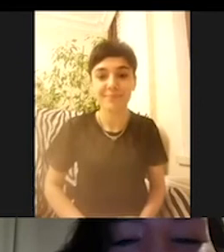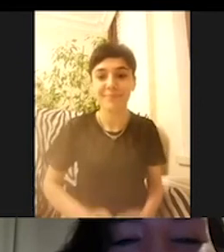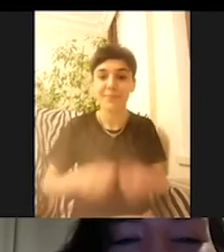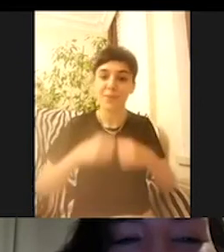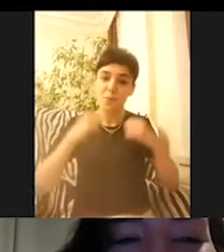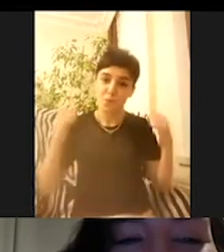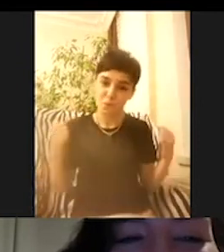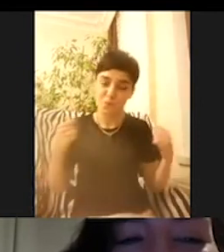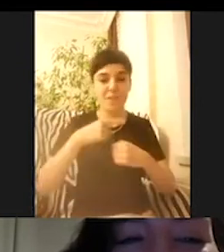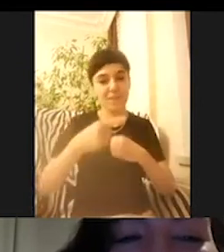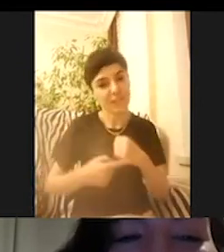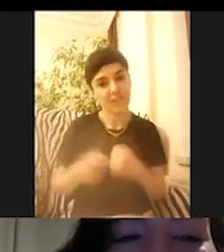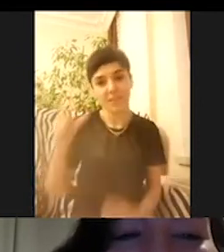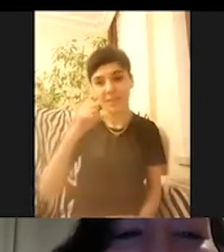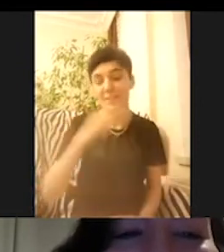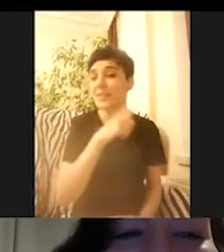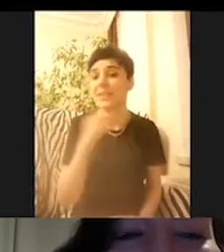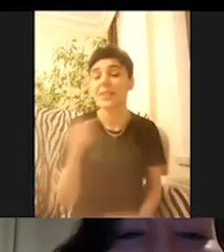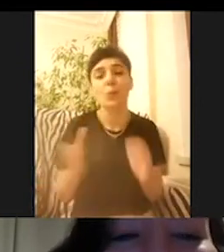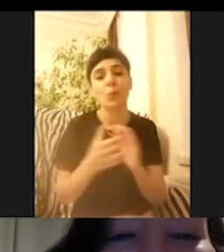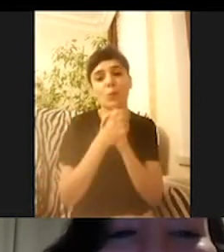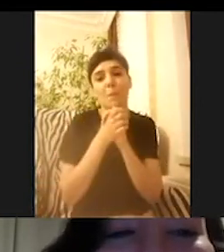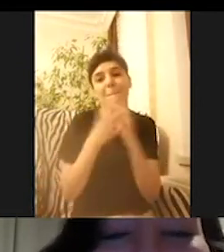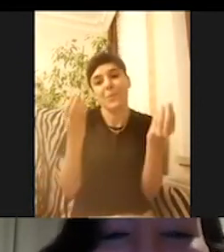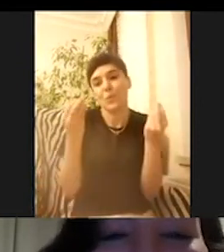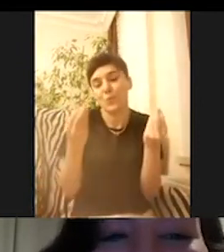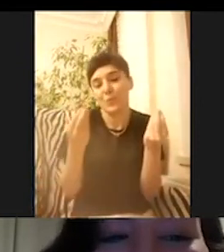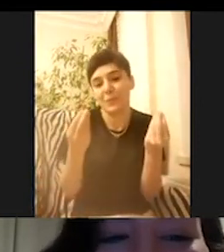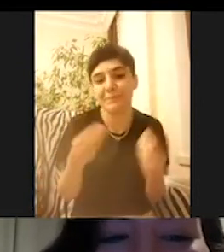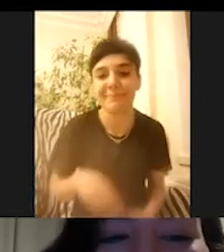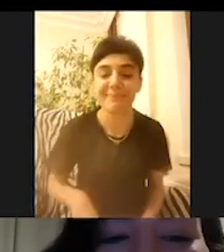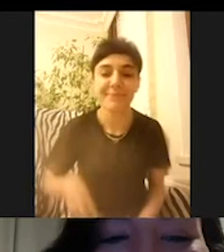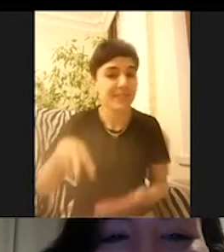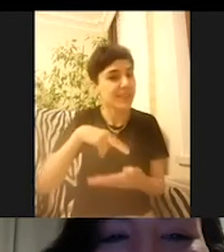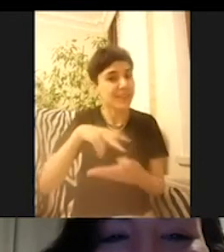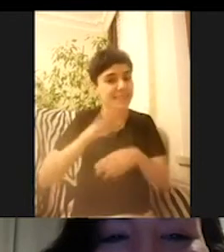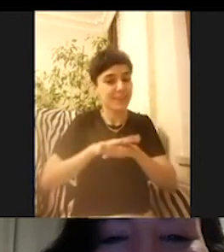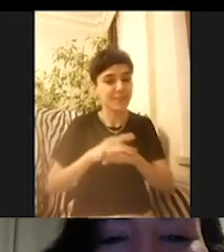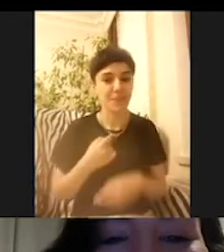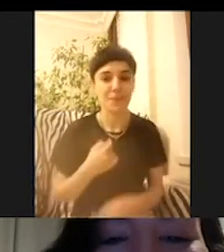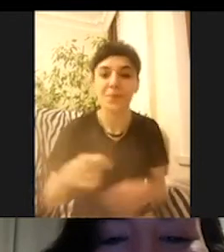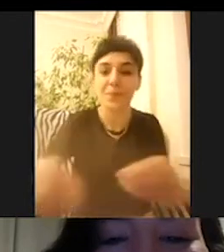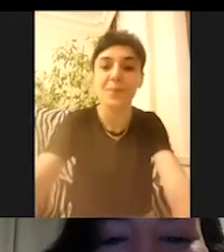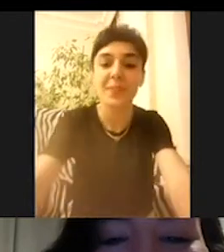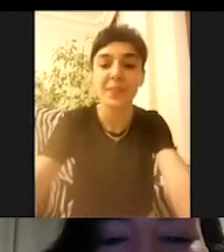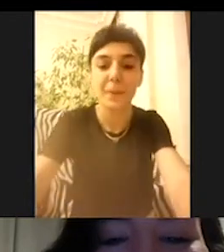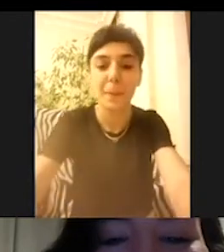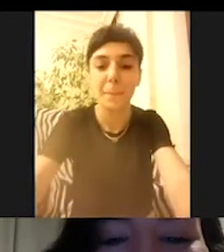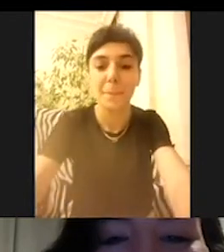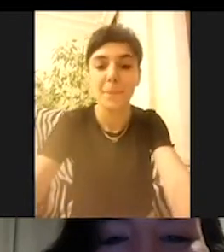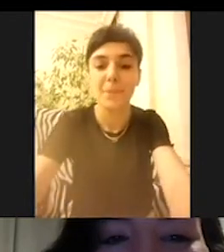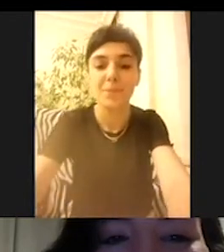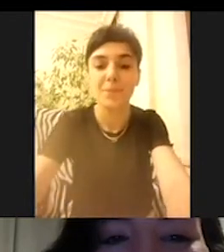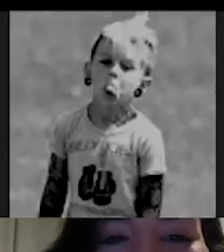dance. Let's dance. Take it away. And thank you again to the wonderful